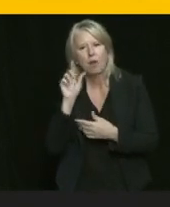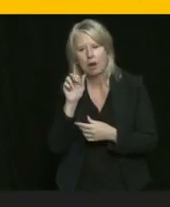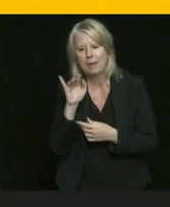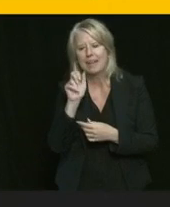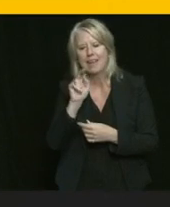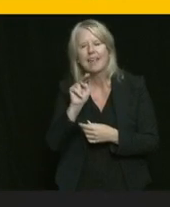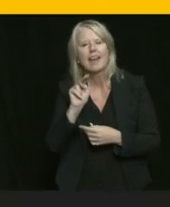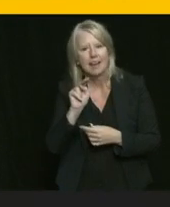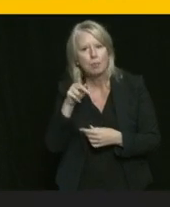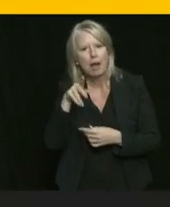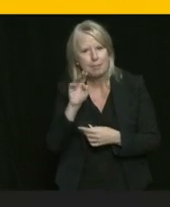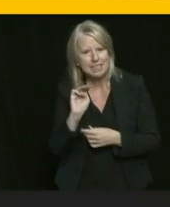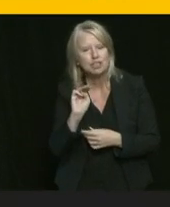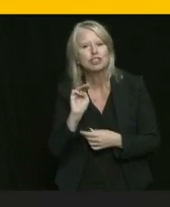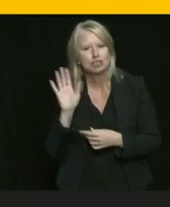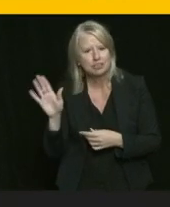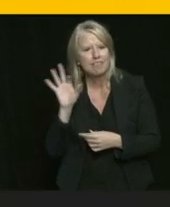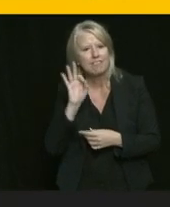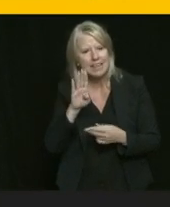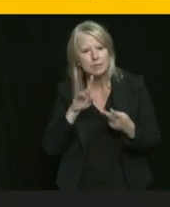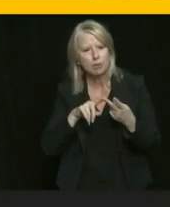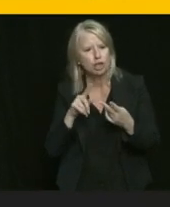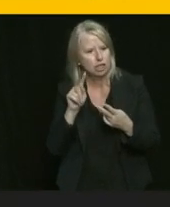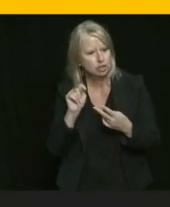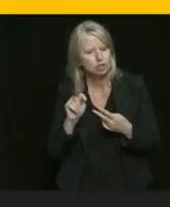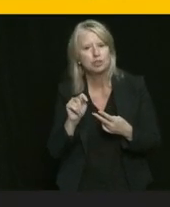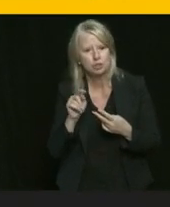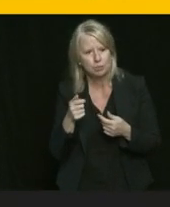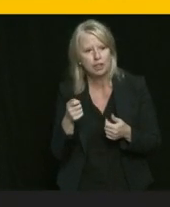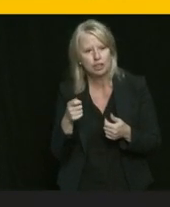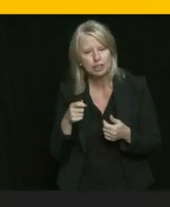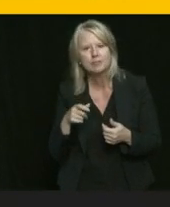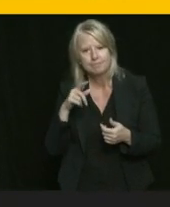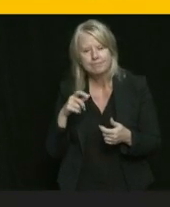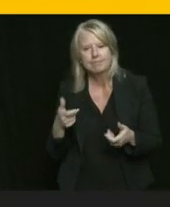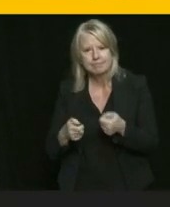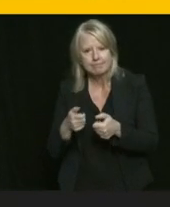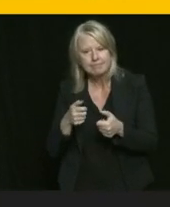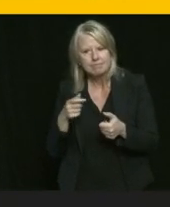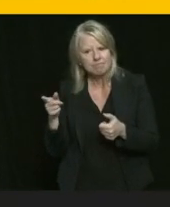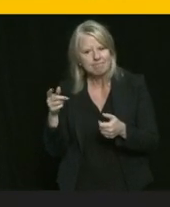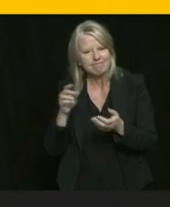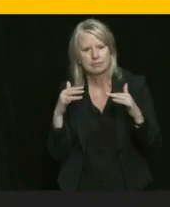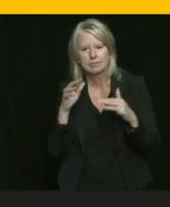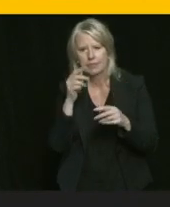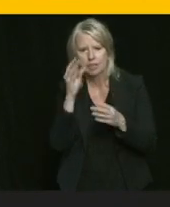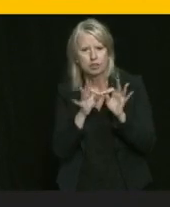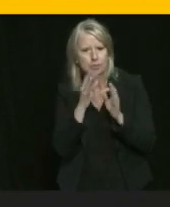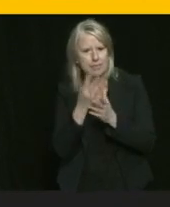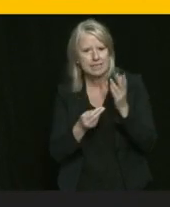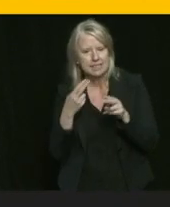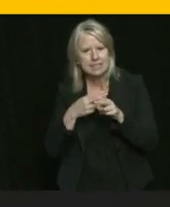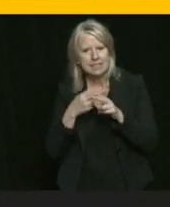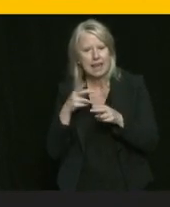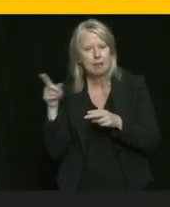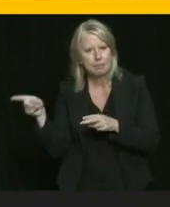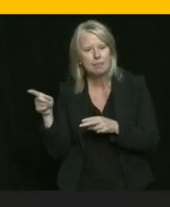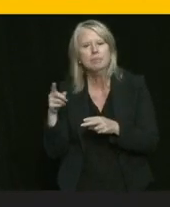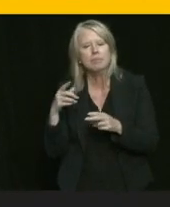and Facebook, essentially ahead of government, raising the fact that they'd found airstrike targeting